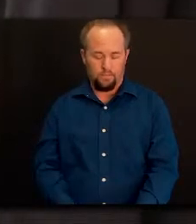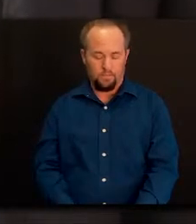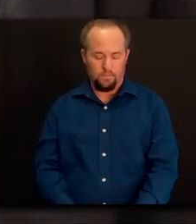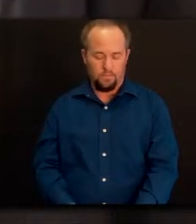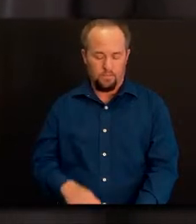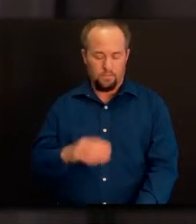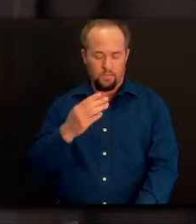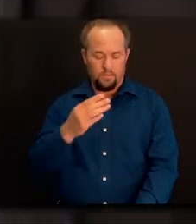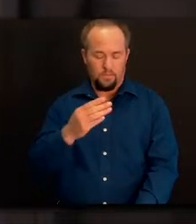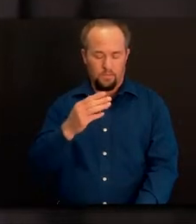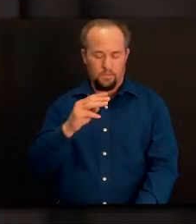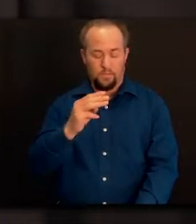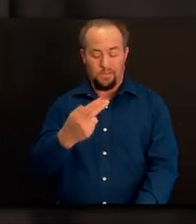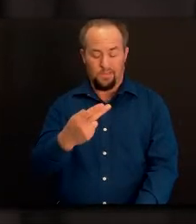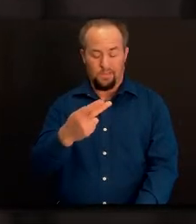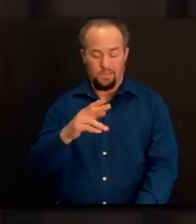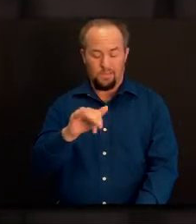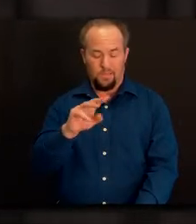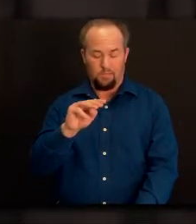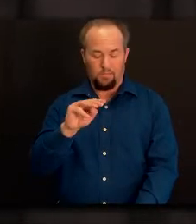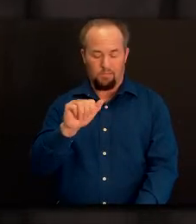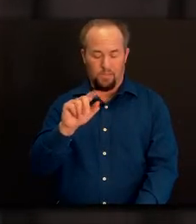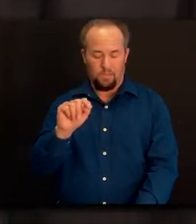Himit Singh Sandhu.